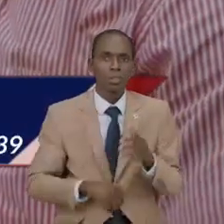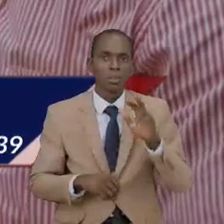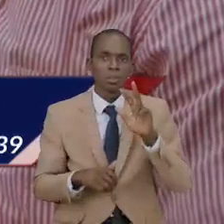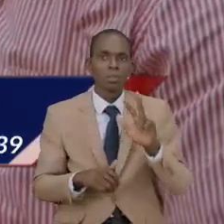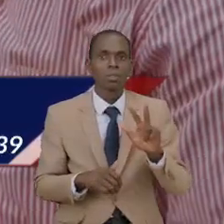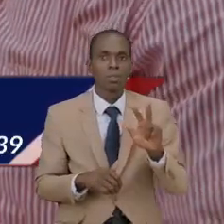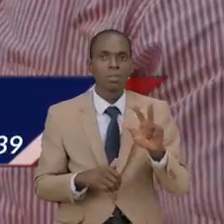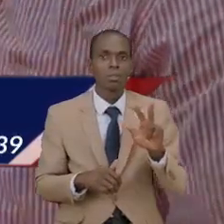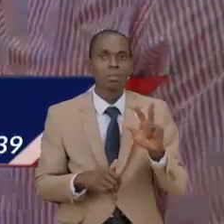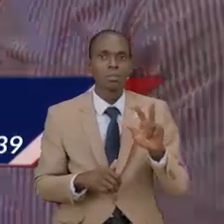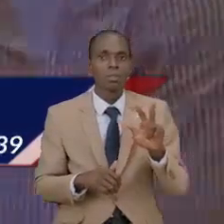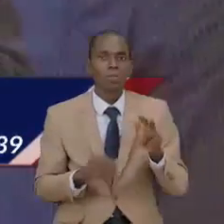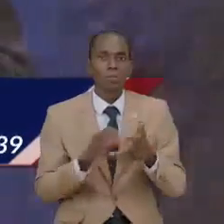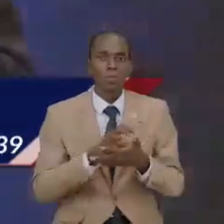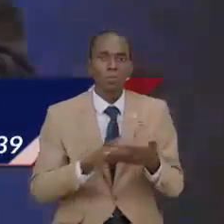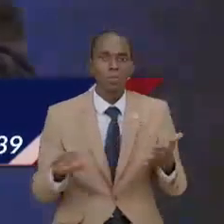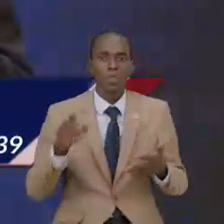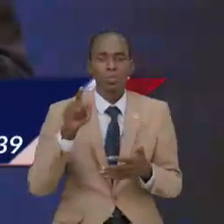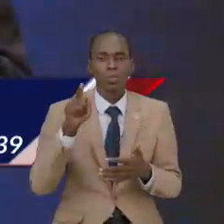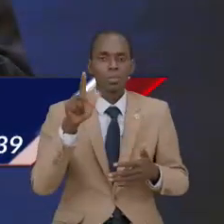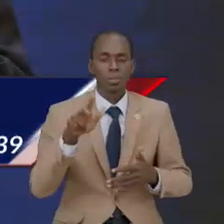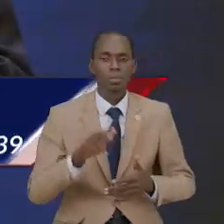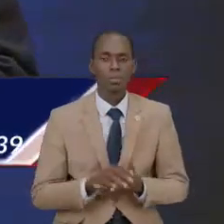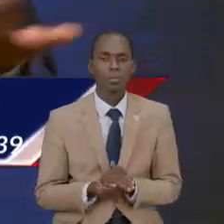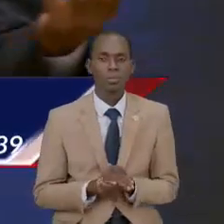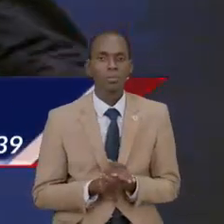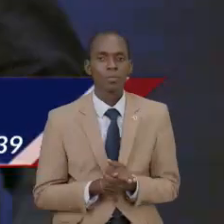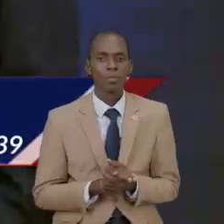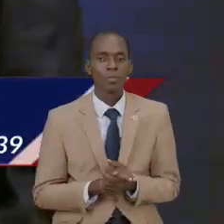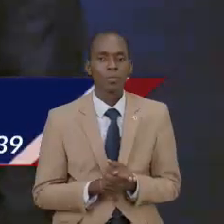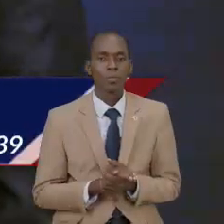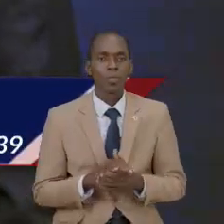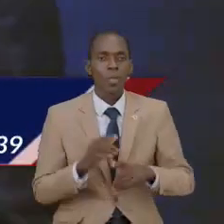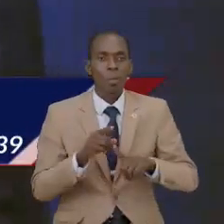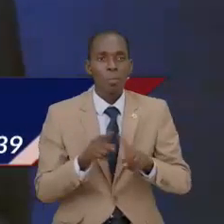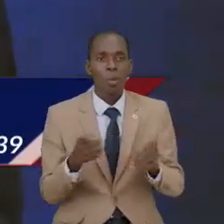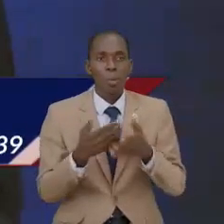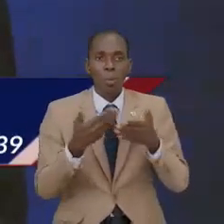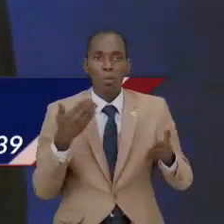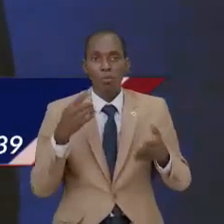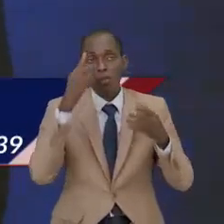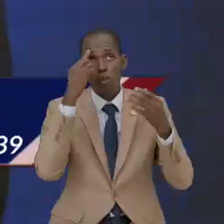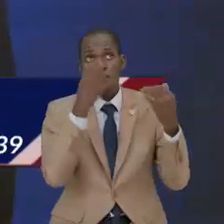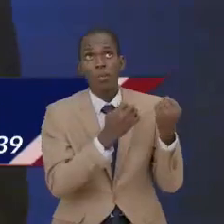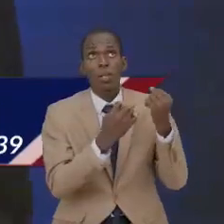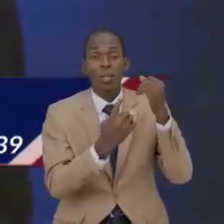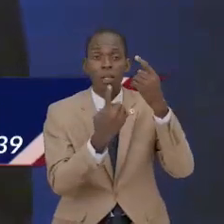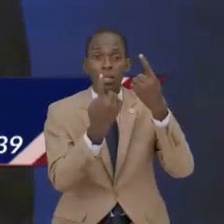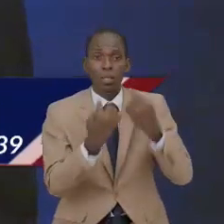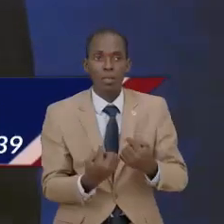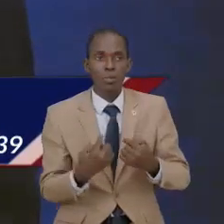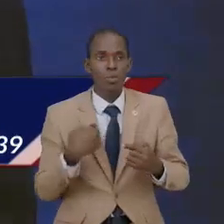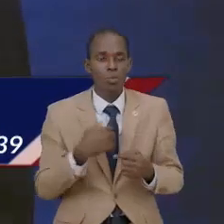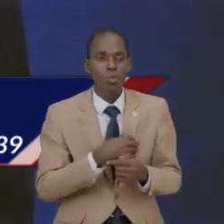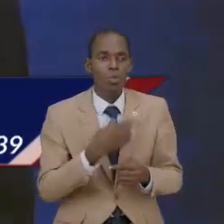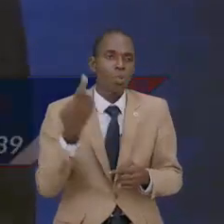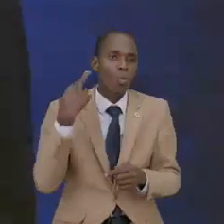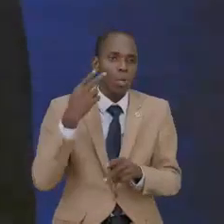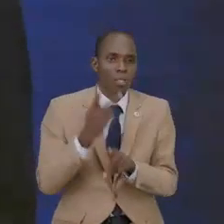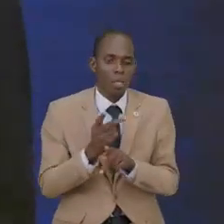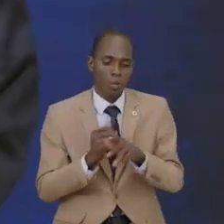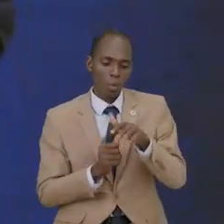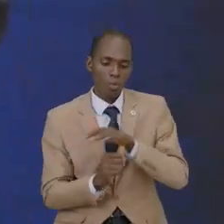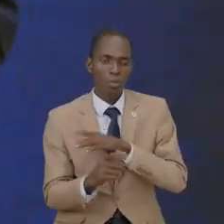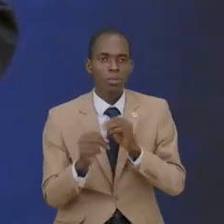Galatians chapter 3, verse 23. But before faith came, we were kept under the